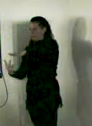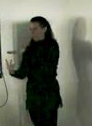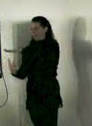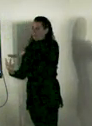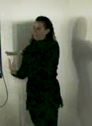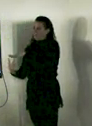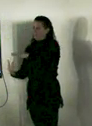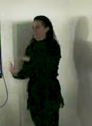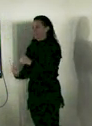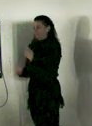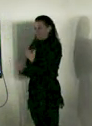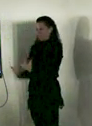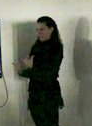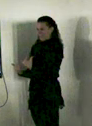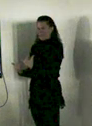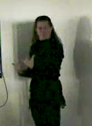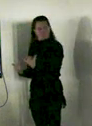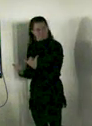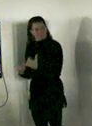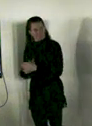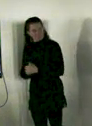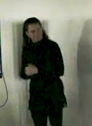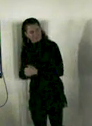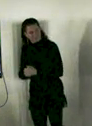But that's just for right now.